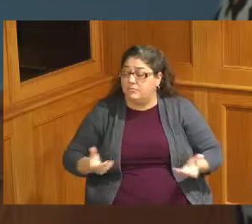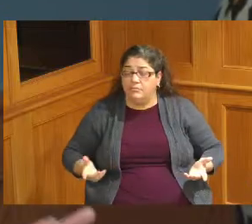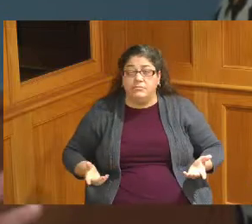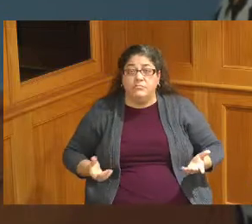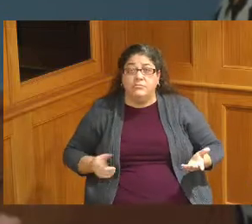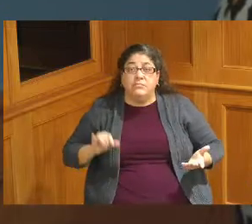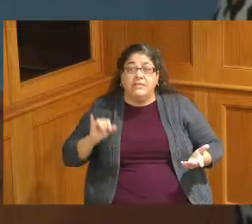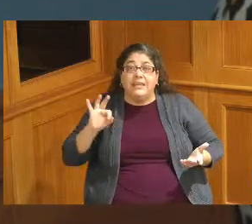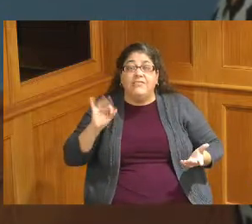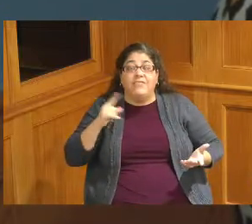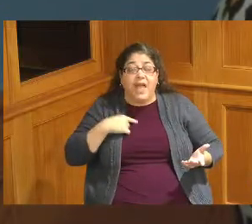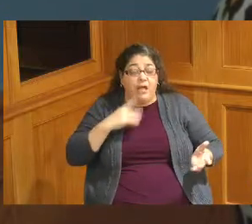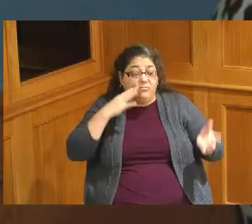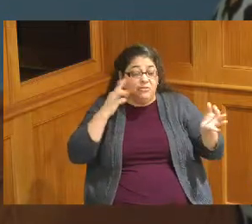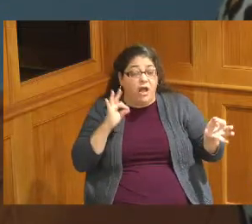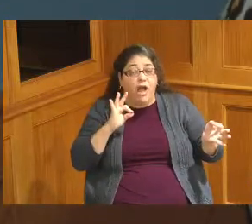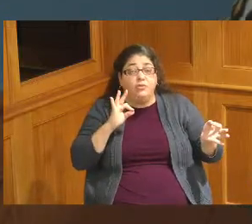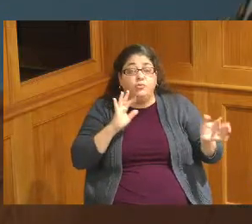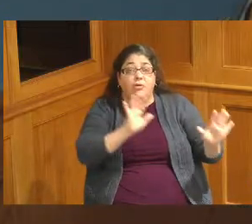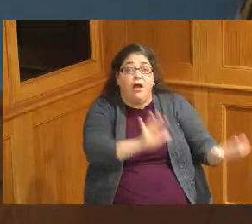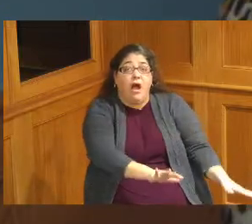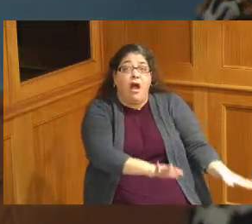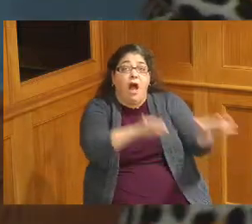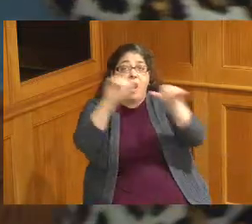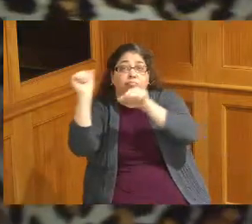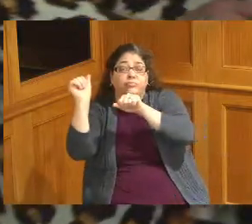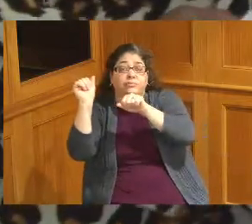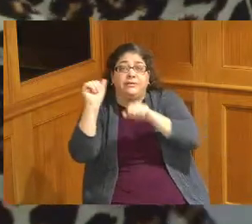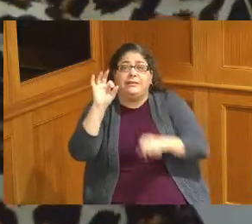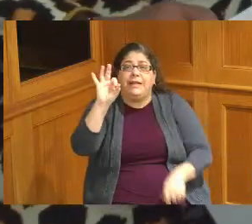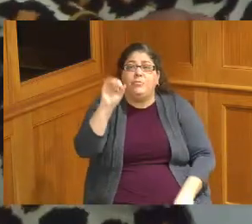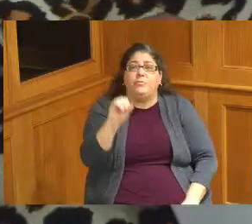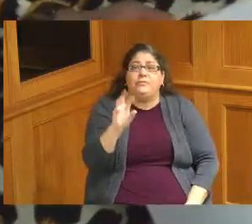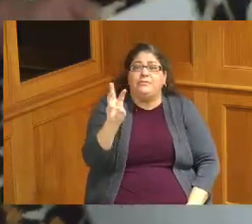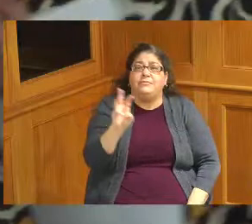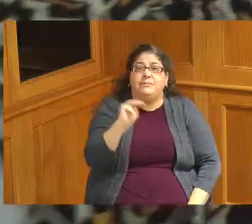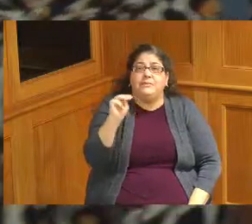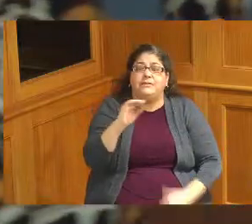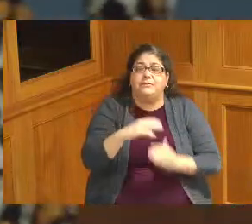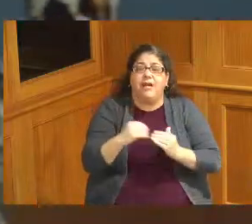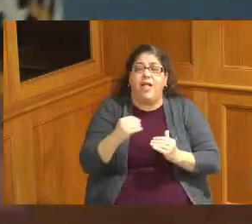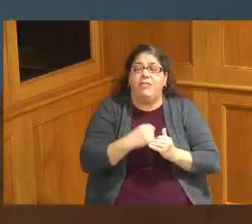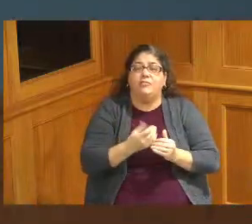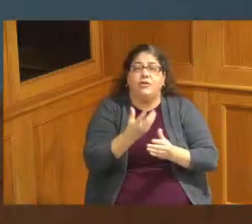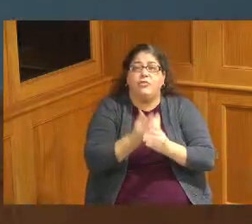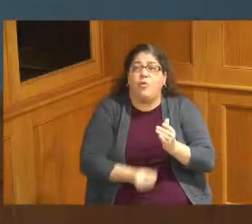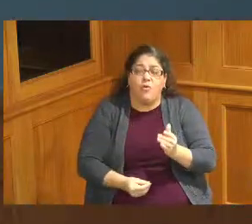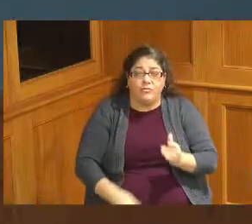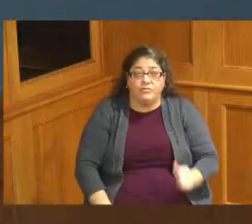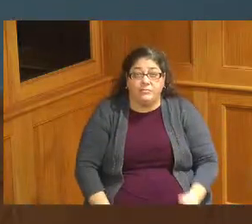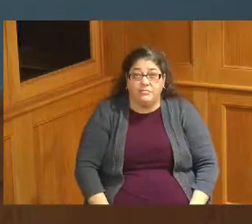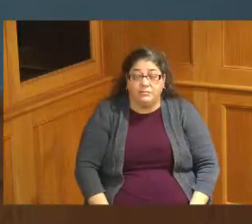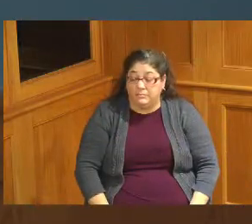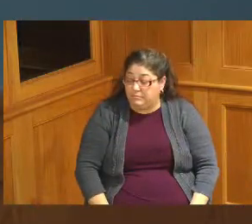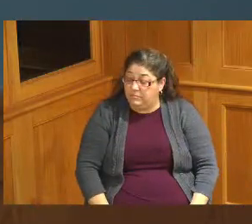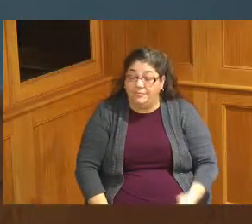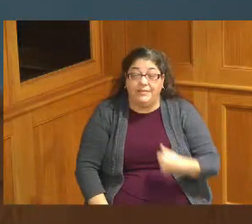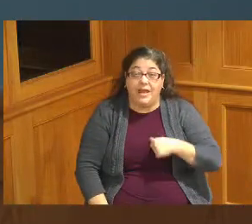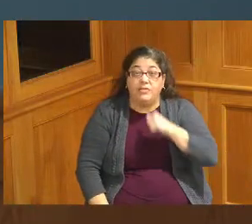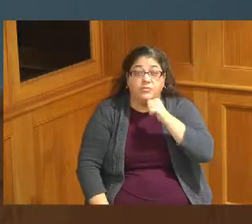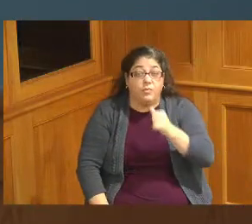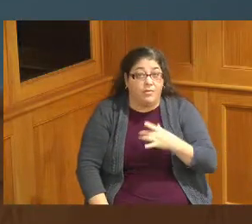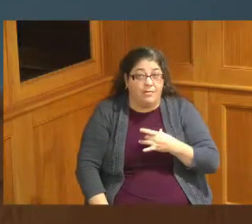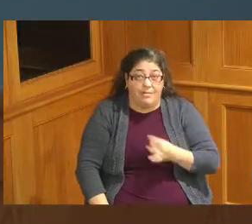they were to leave, that's $9.6 million gone. Now, what I don't like is that